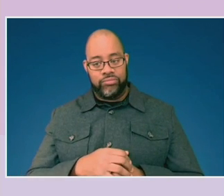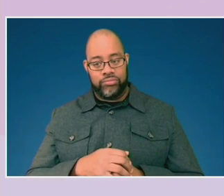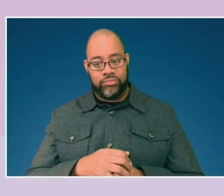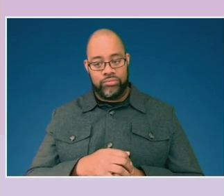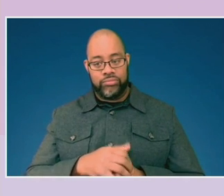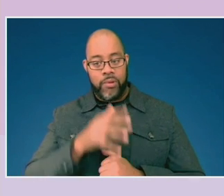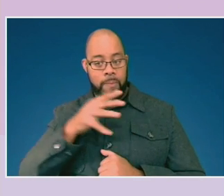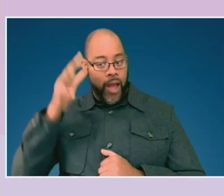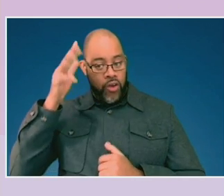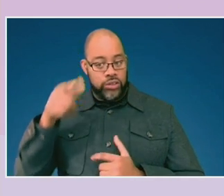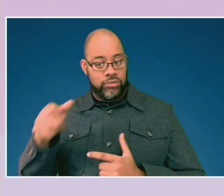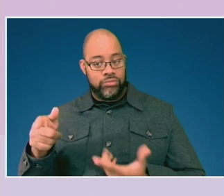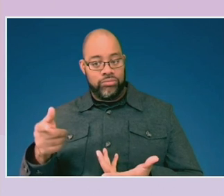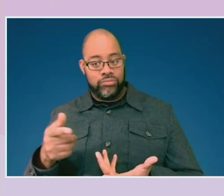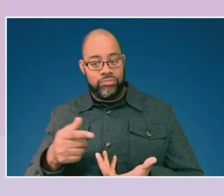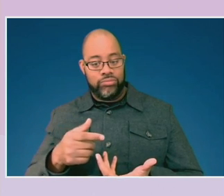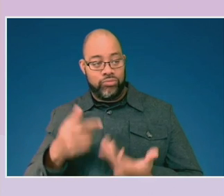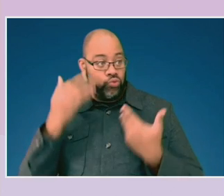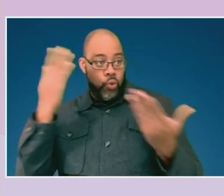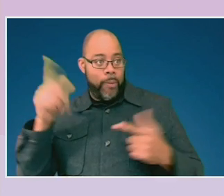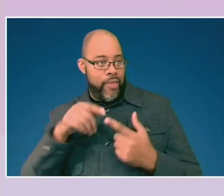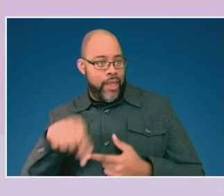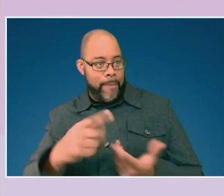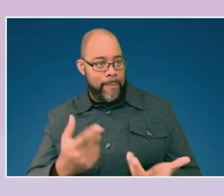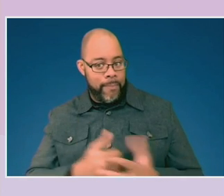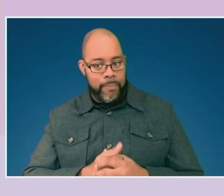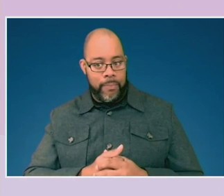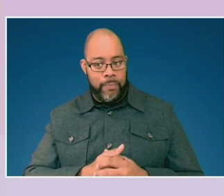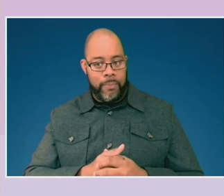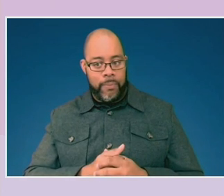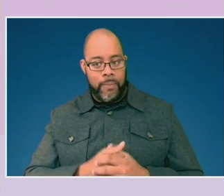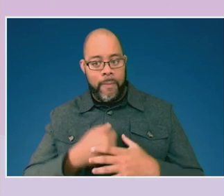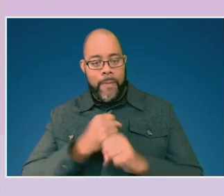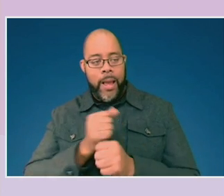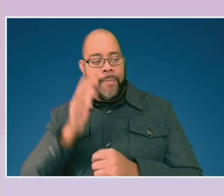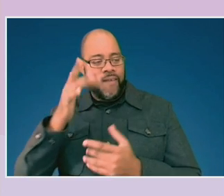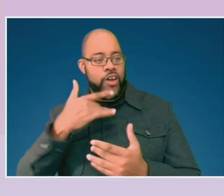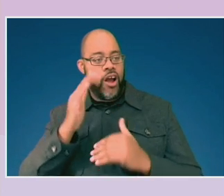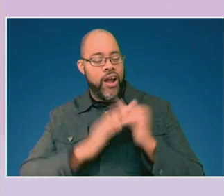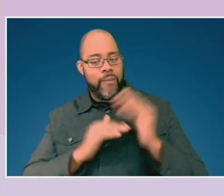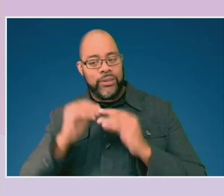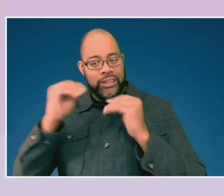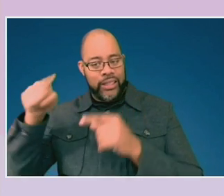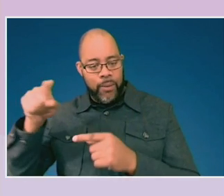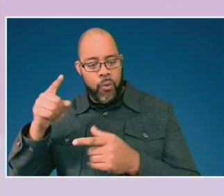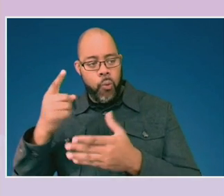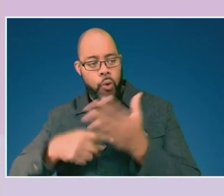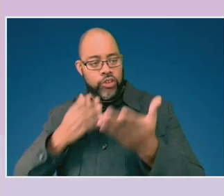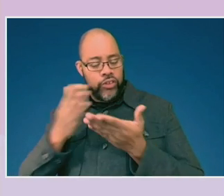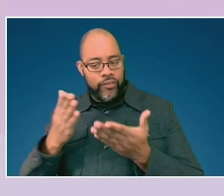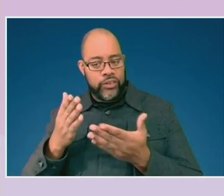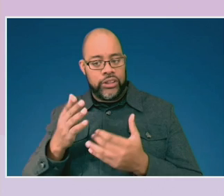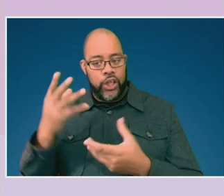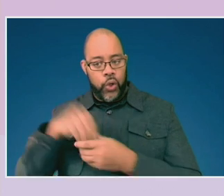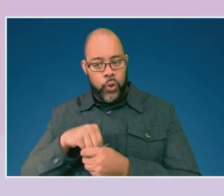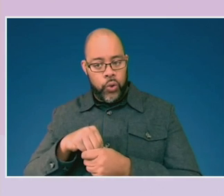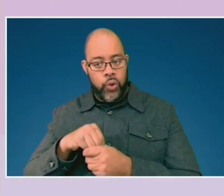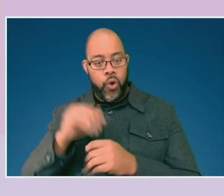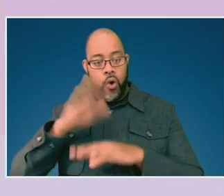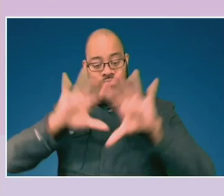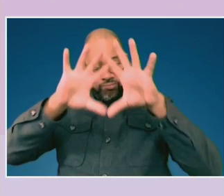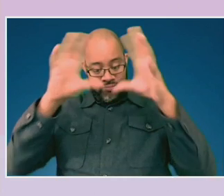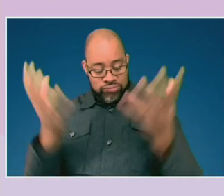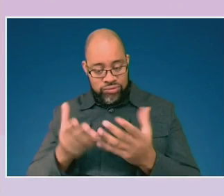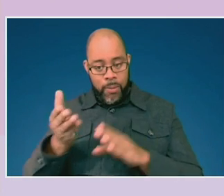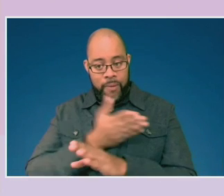parents don't know about them. And making parents feel comfortable, educating them on what those services include on a global level before